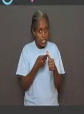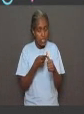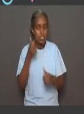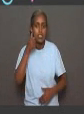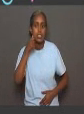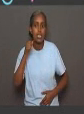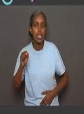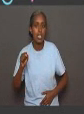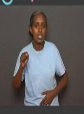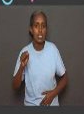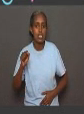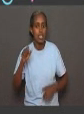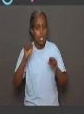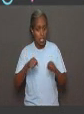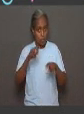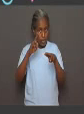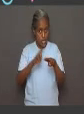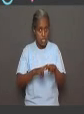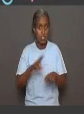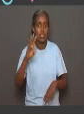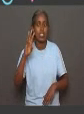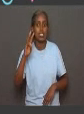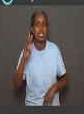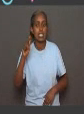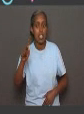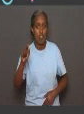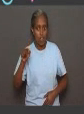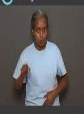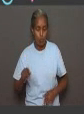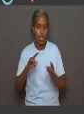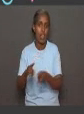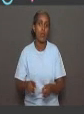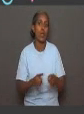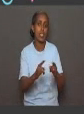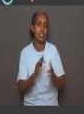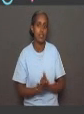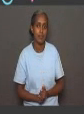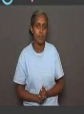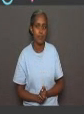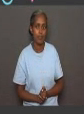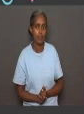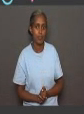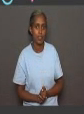First, the girls can be seated in 6 factorial ways.